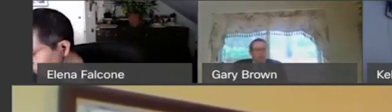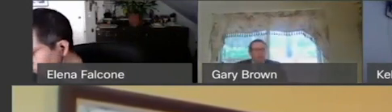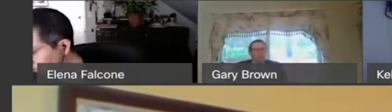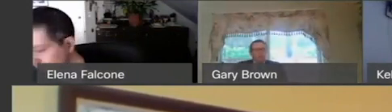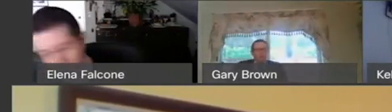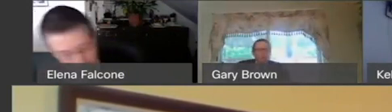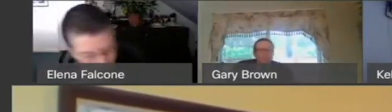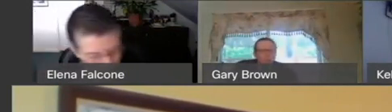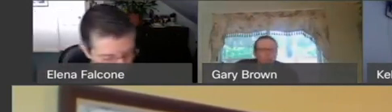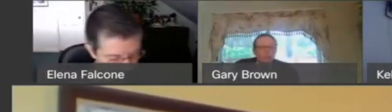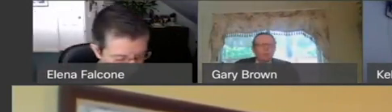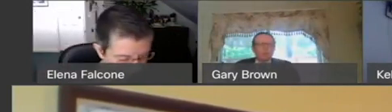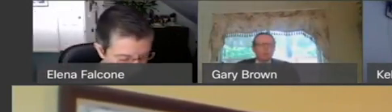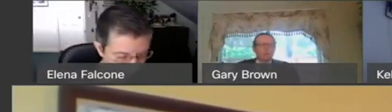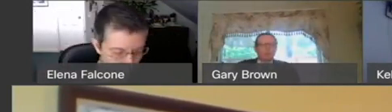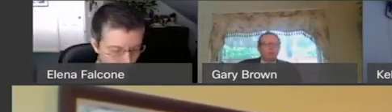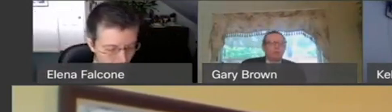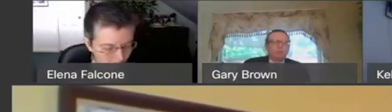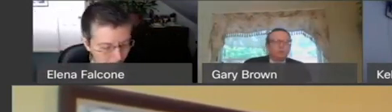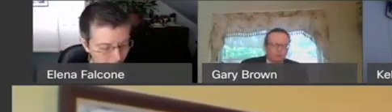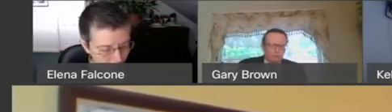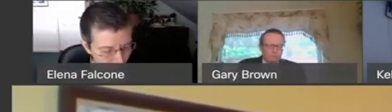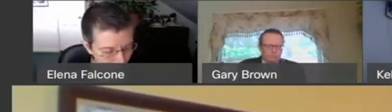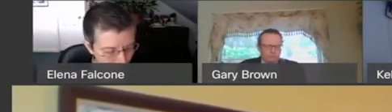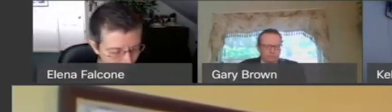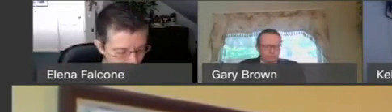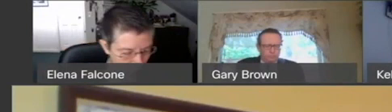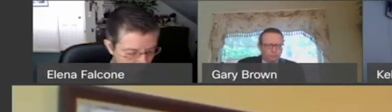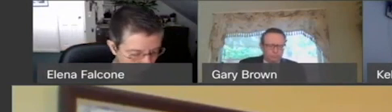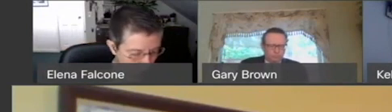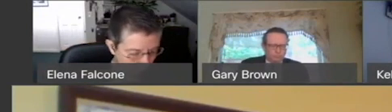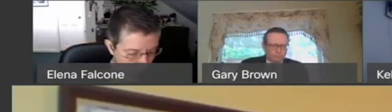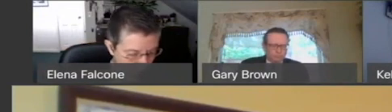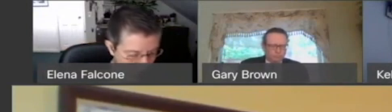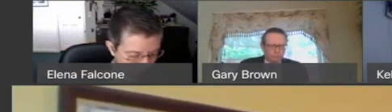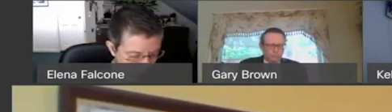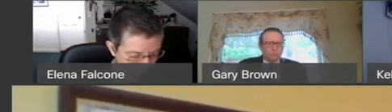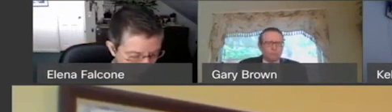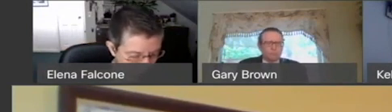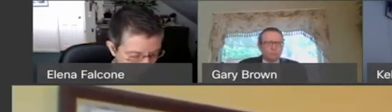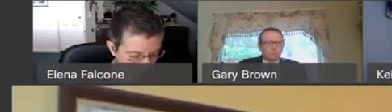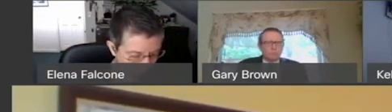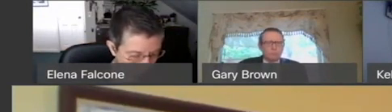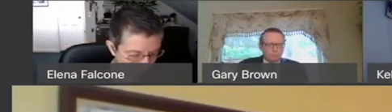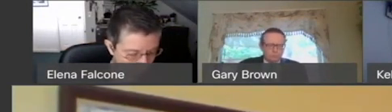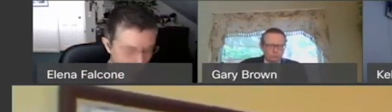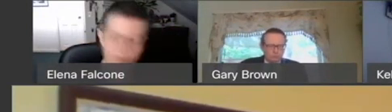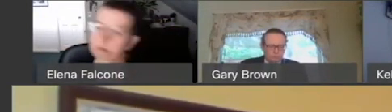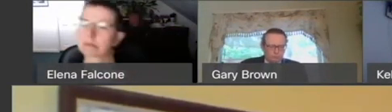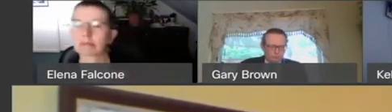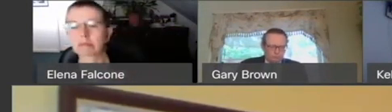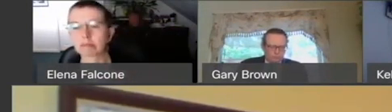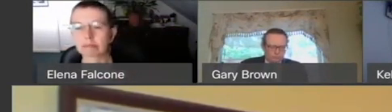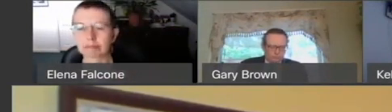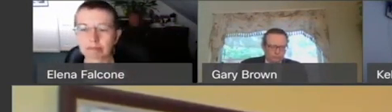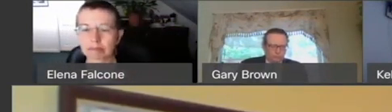to protect yourself is to wash your hands often and regularly. And when you're not near soap and water, use